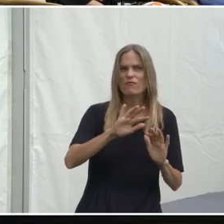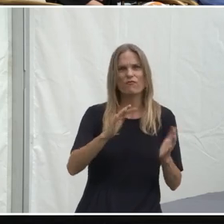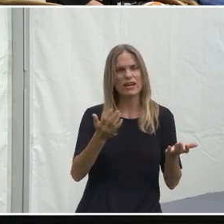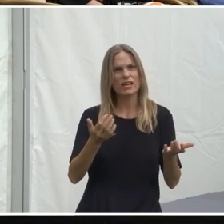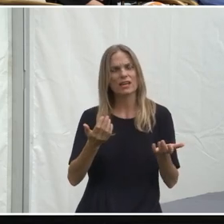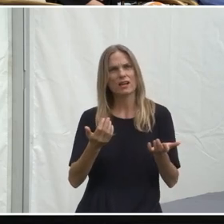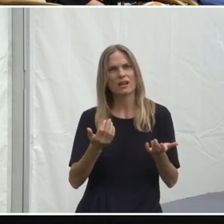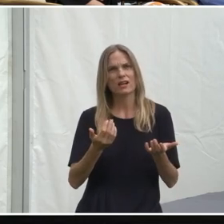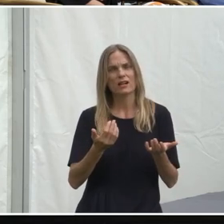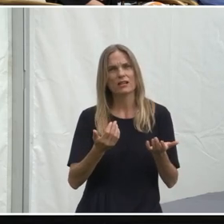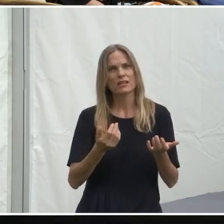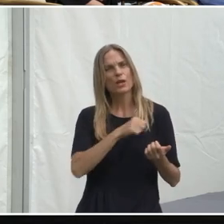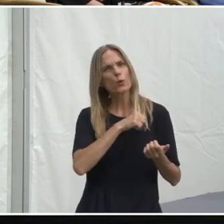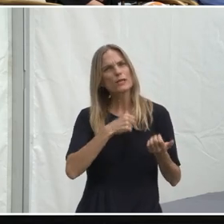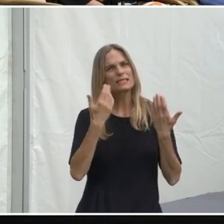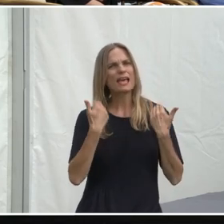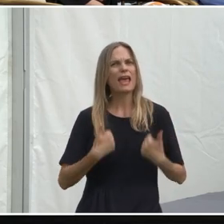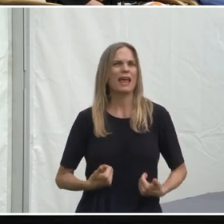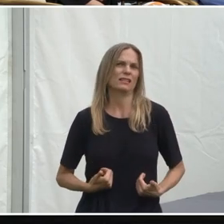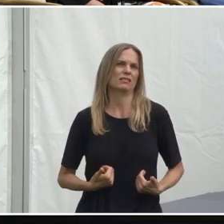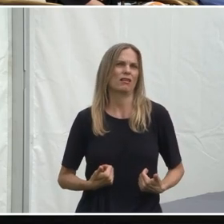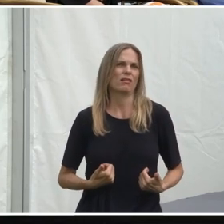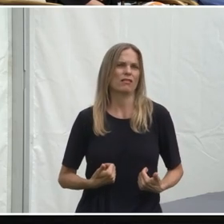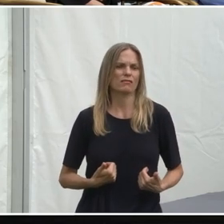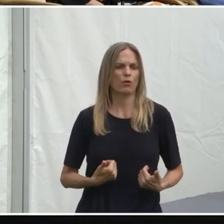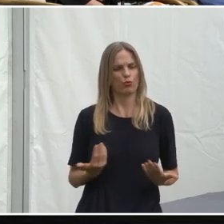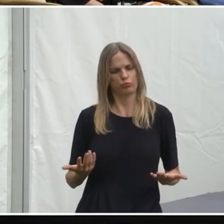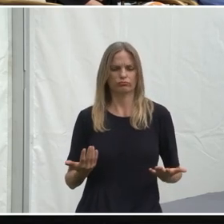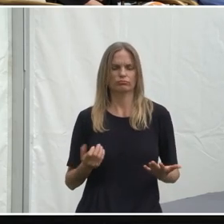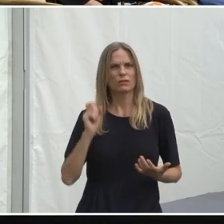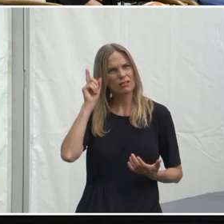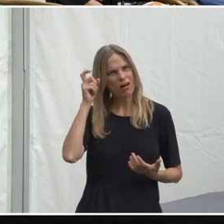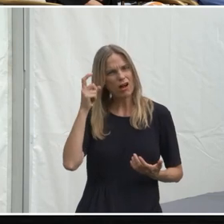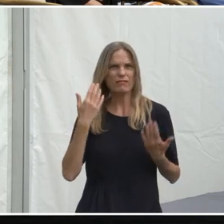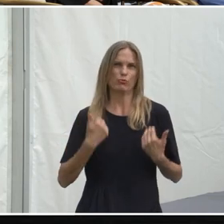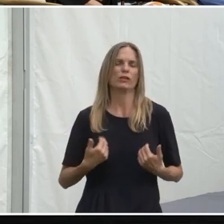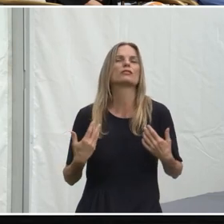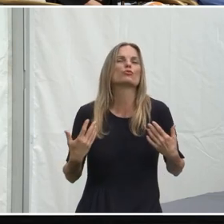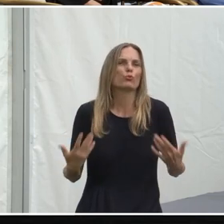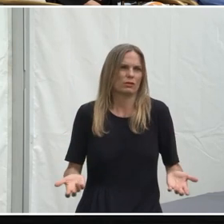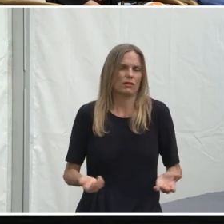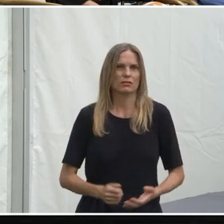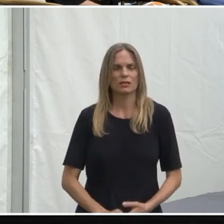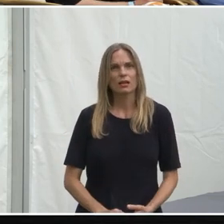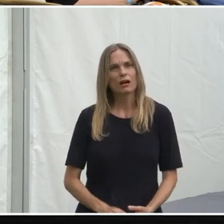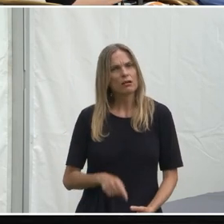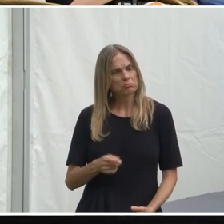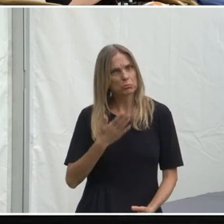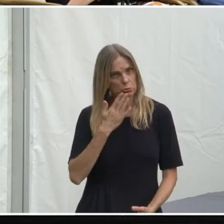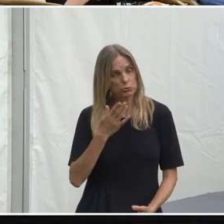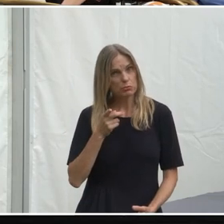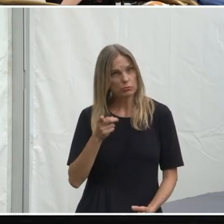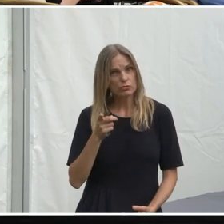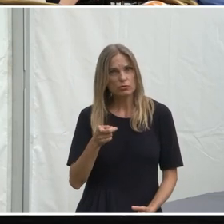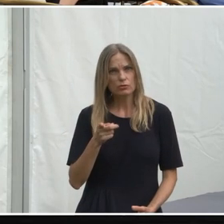self-staging or self-branding. So from a practice point of view, is any of that coming up in your sort